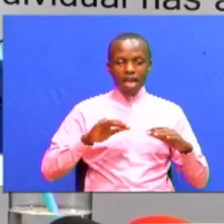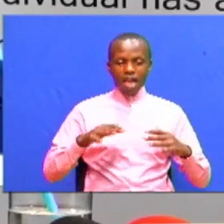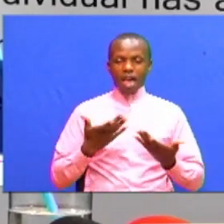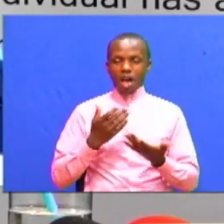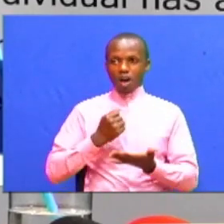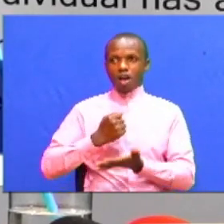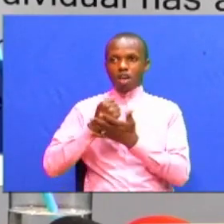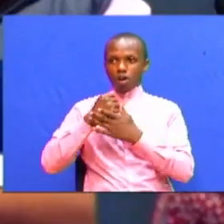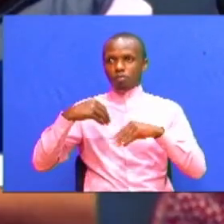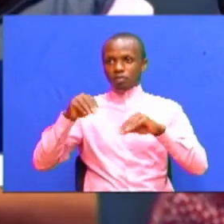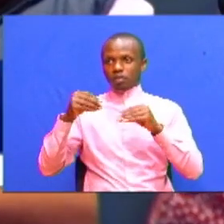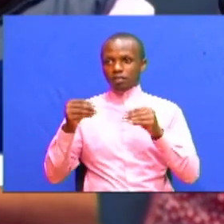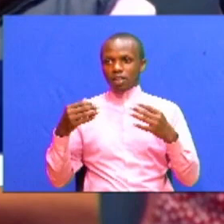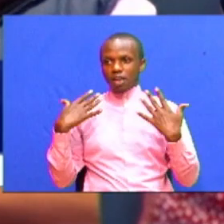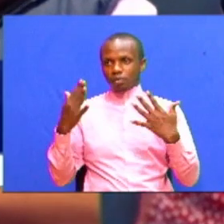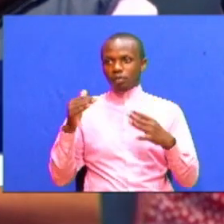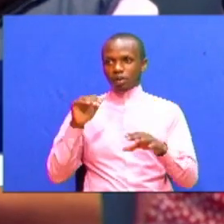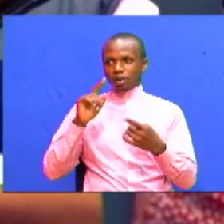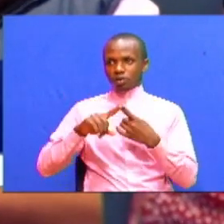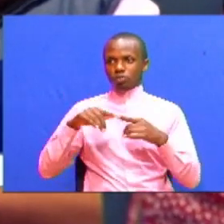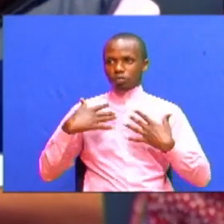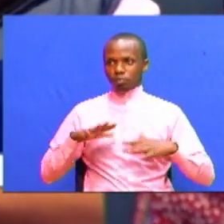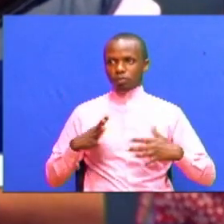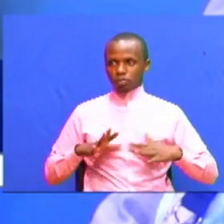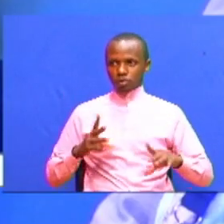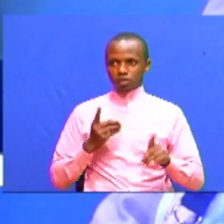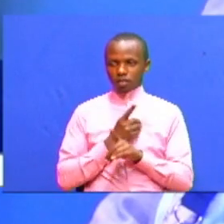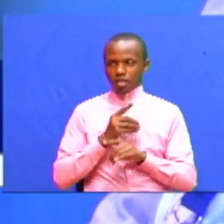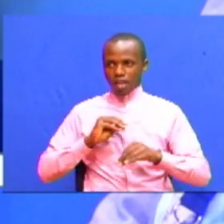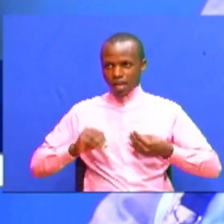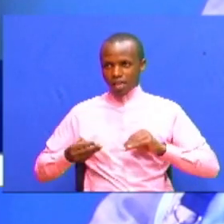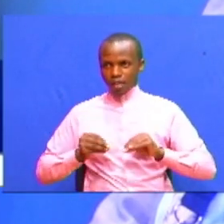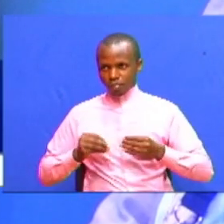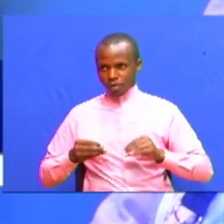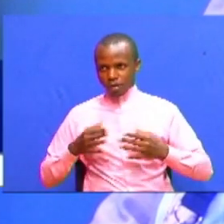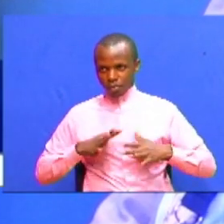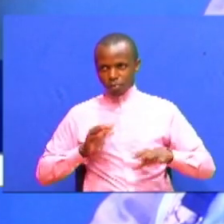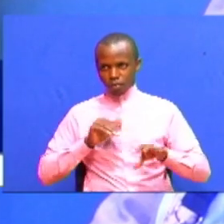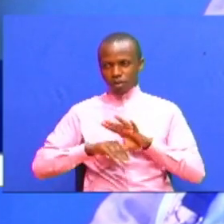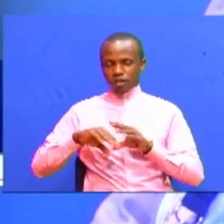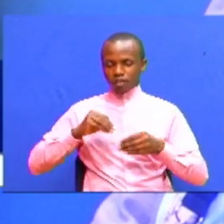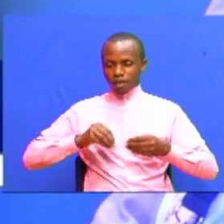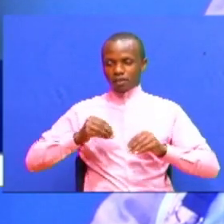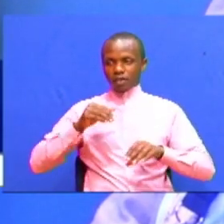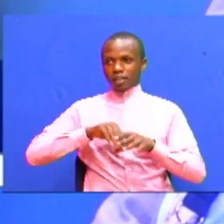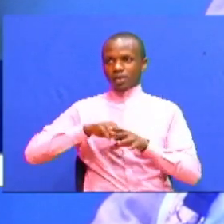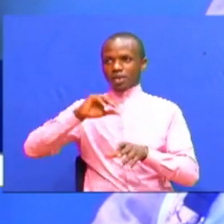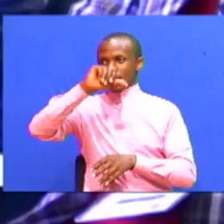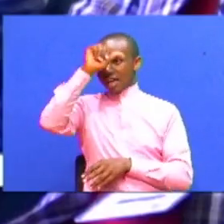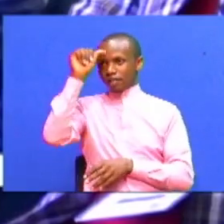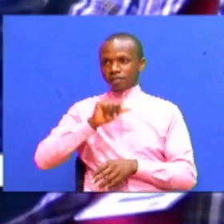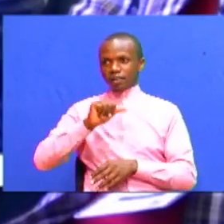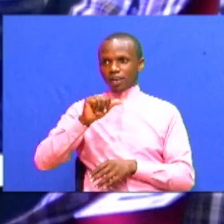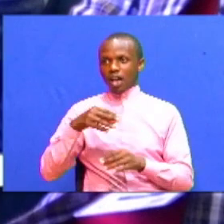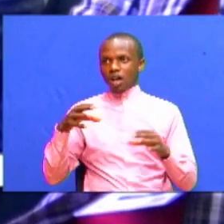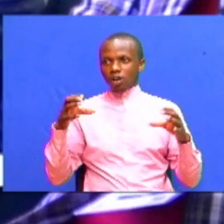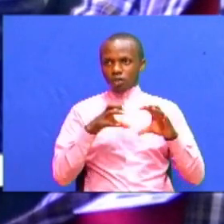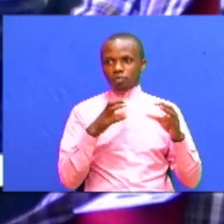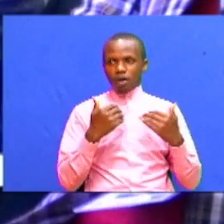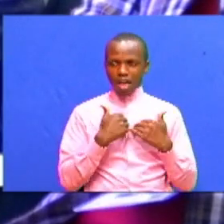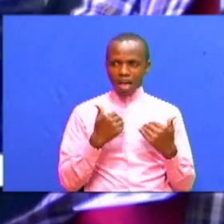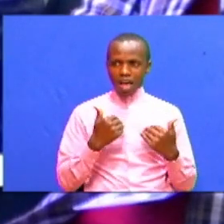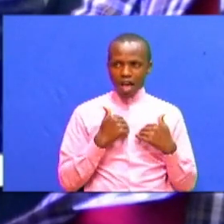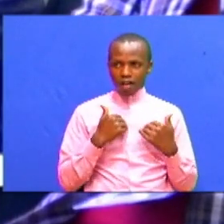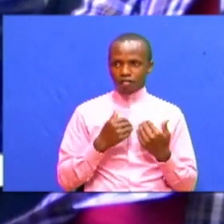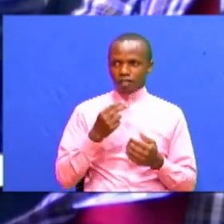for everyone. Aiming to promote digital inclusion for persons with disabilities in Africa, the Inclusive Africa Conference has since its inauguration